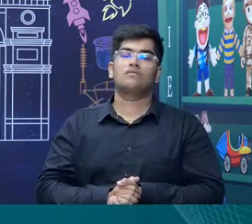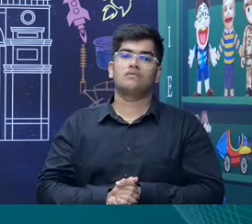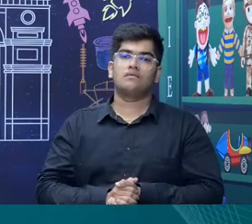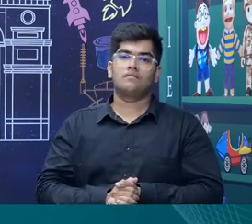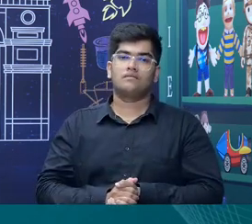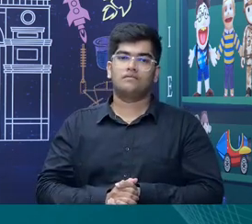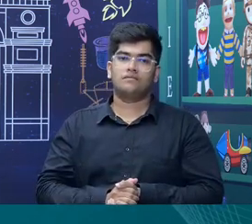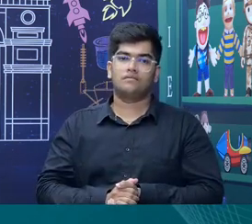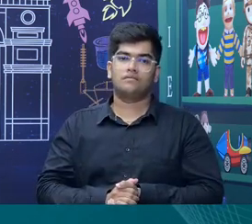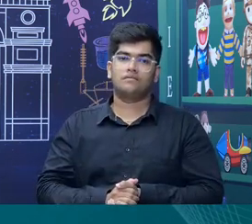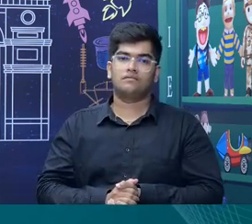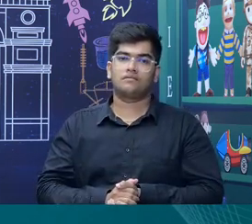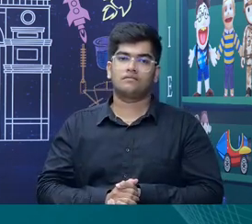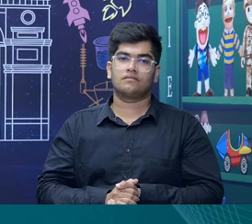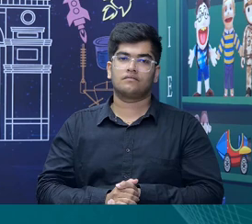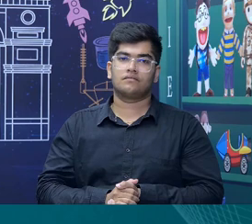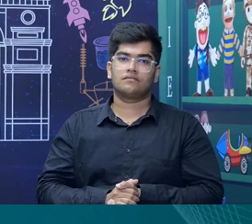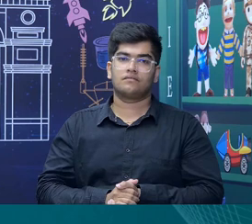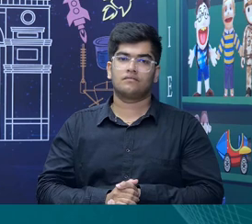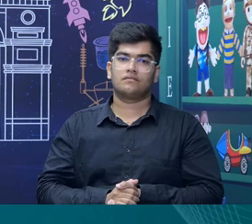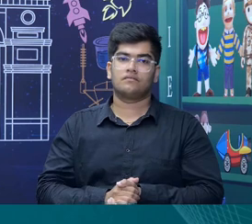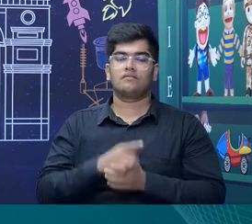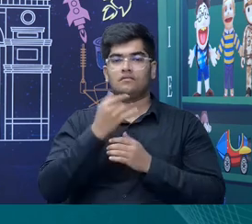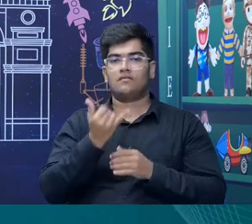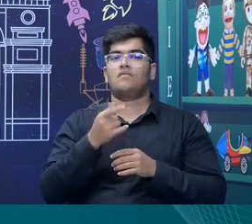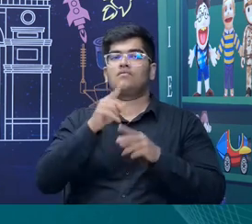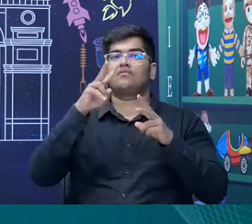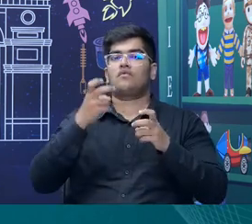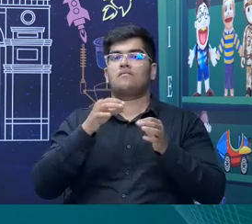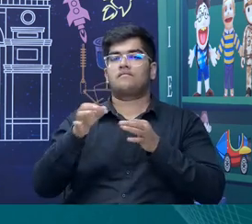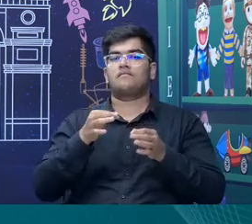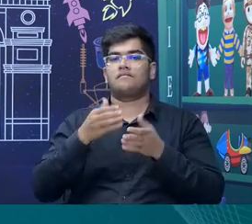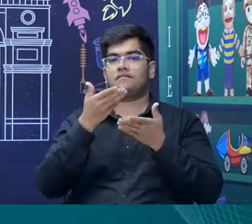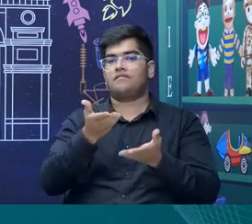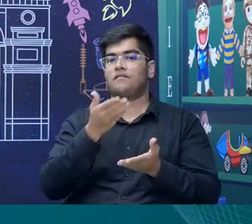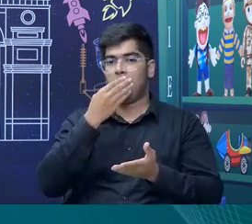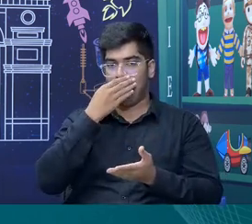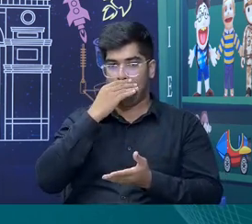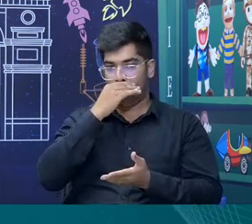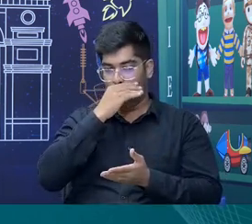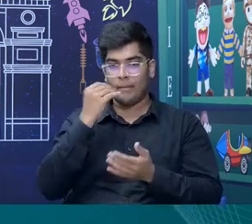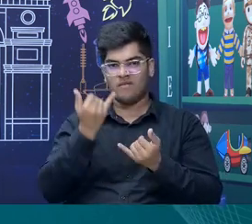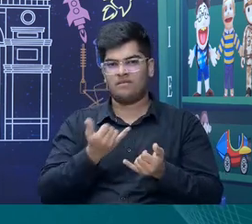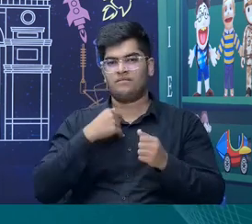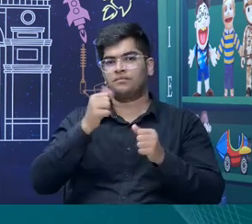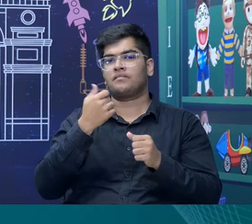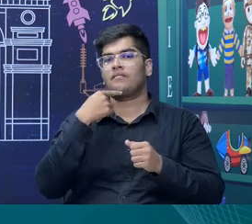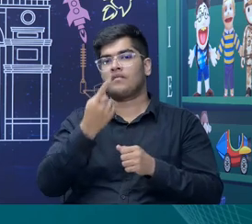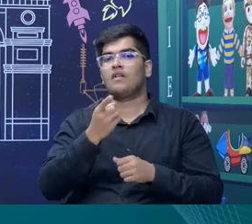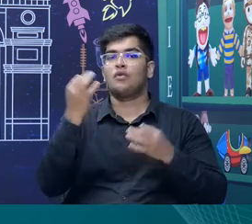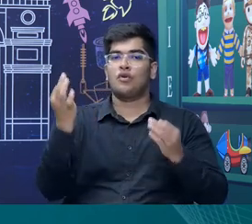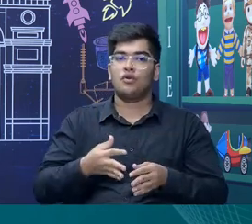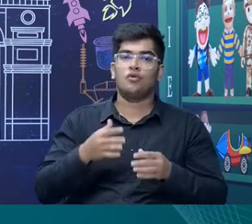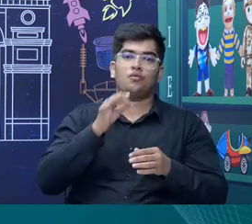to 1. hmm this is the thing now this is a we can say new profit sharing